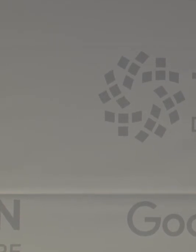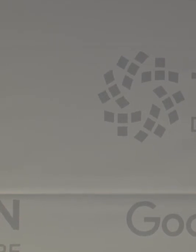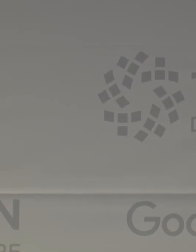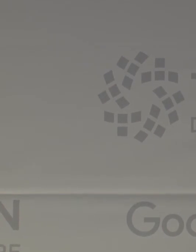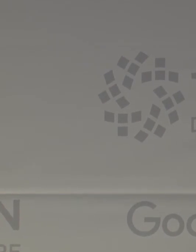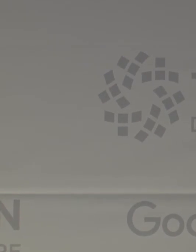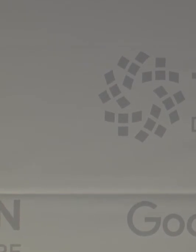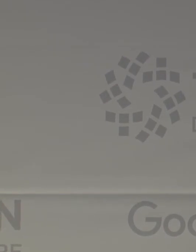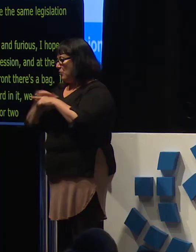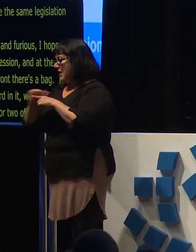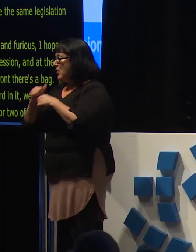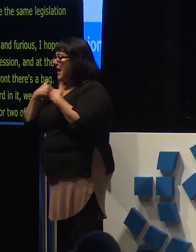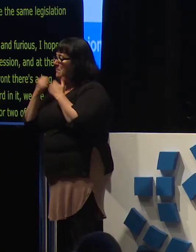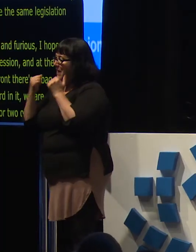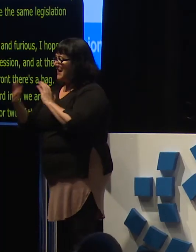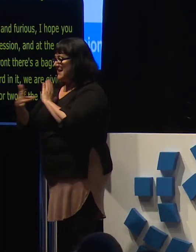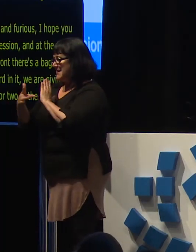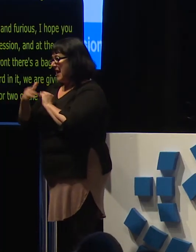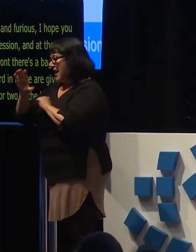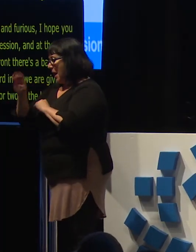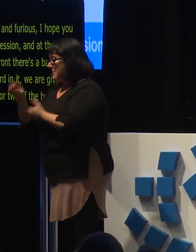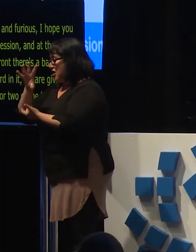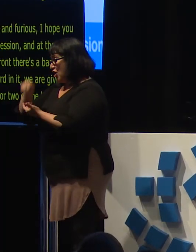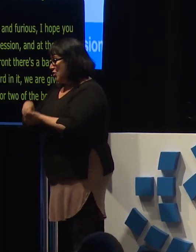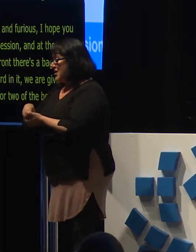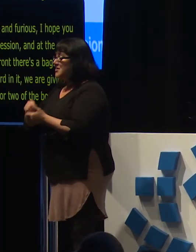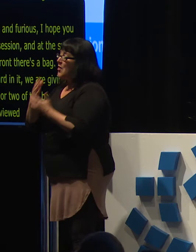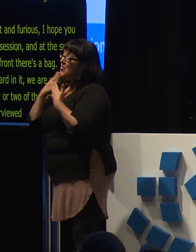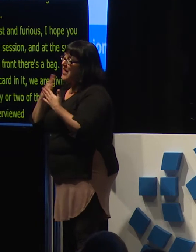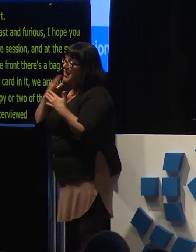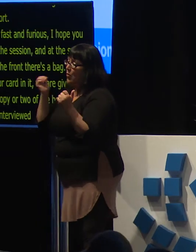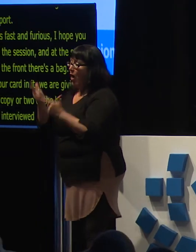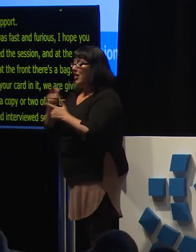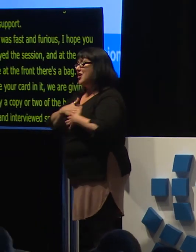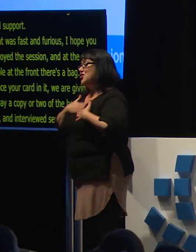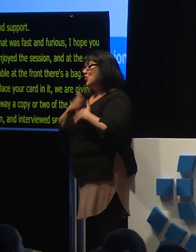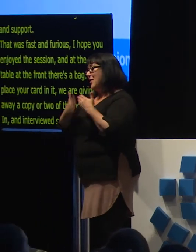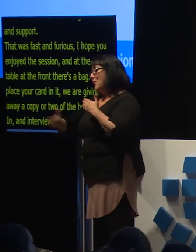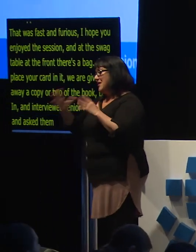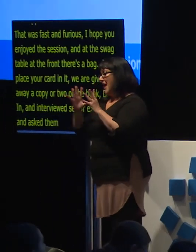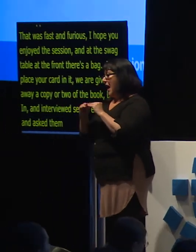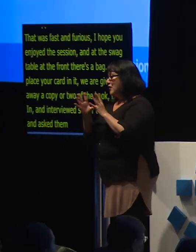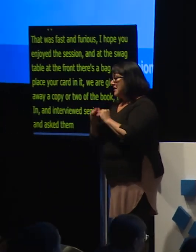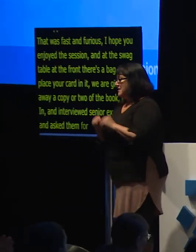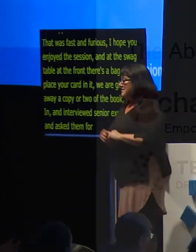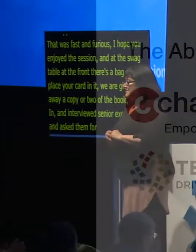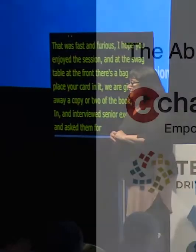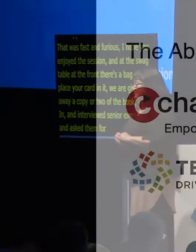We have many tech companies included in that. So thank you all. Enjoy the rest of the conference.